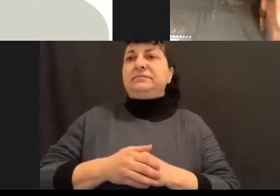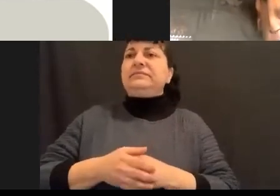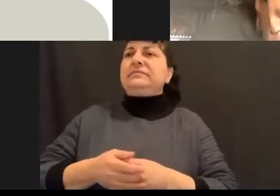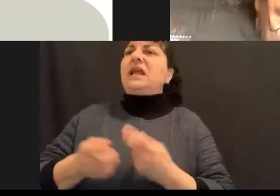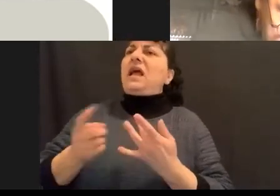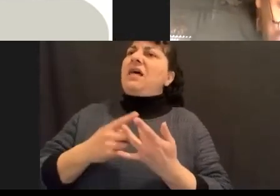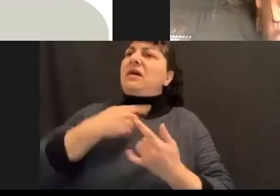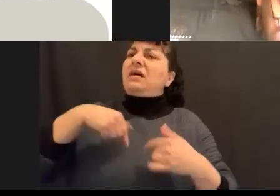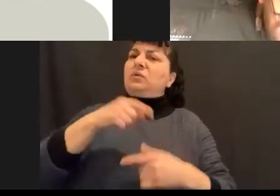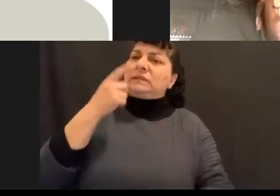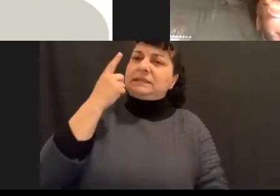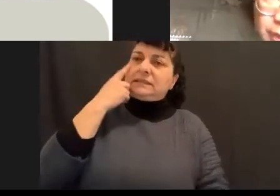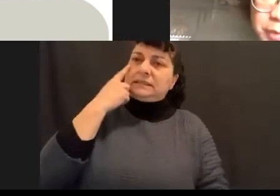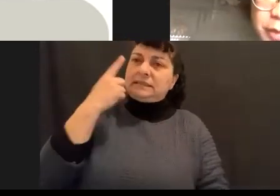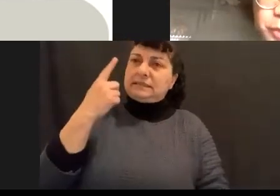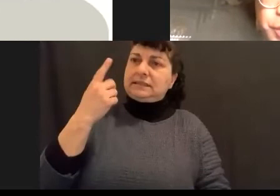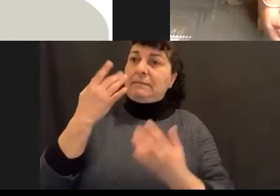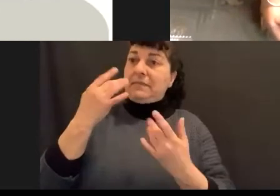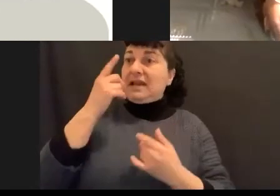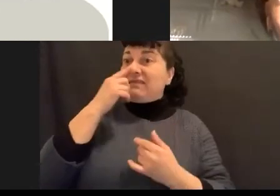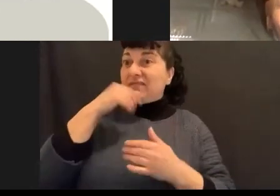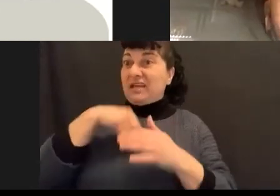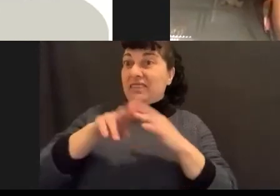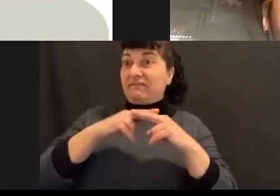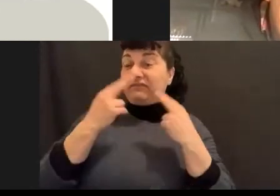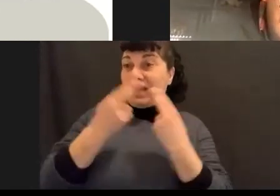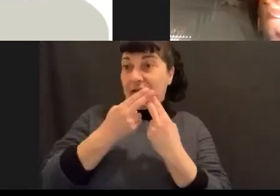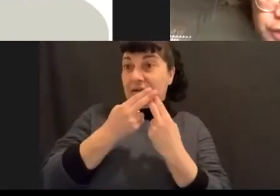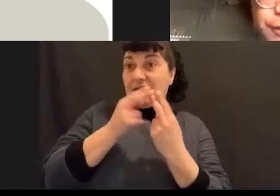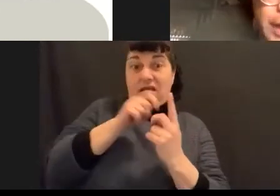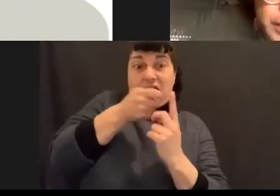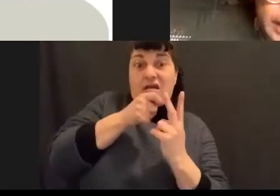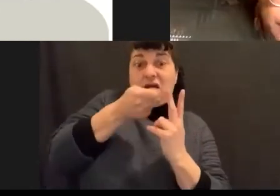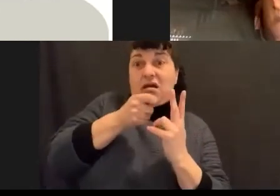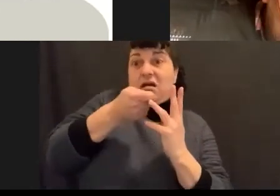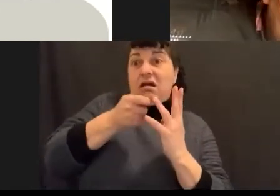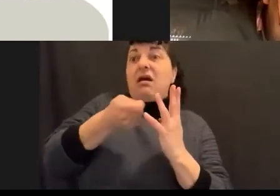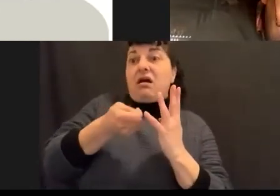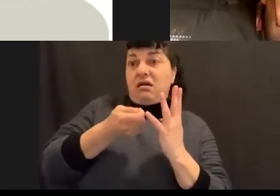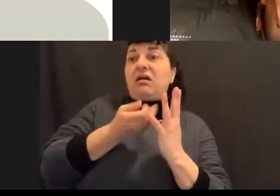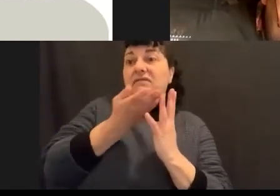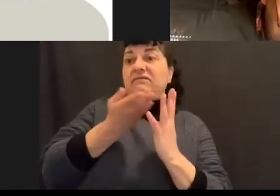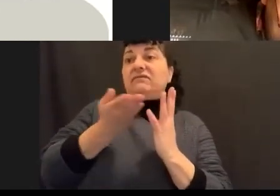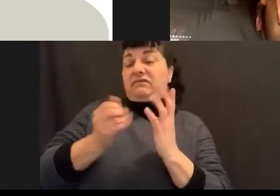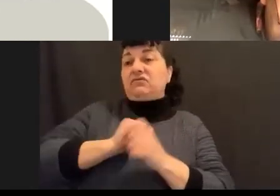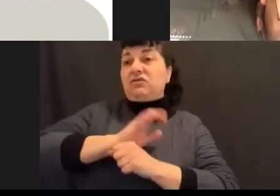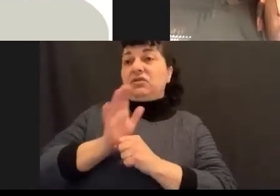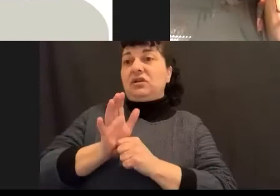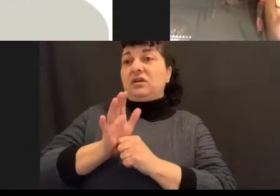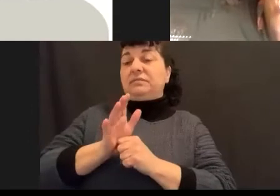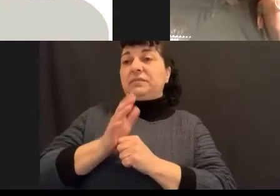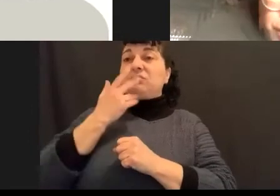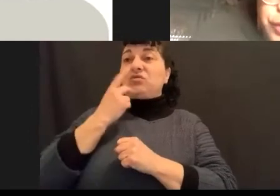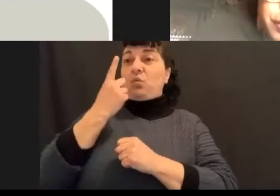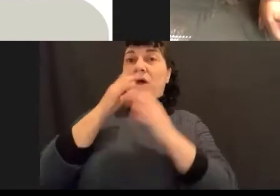that within families, it's extremely transmissible. It's often been the case that if one person in a family gets infected with